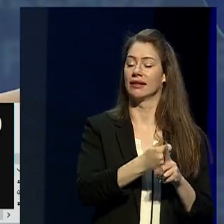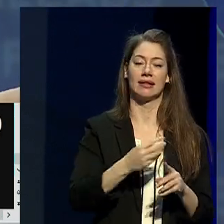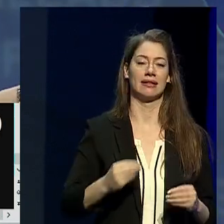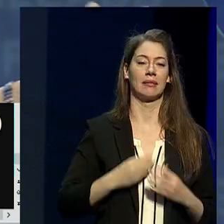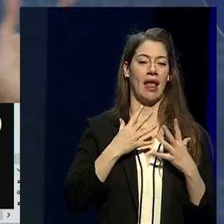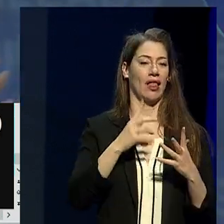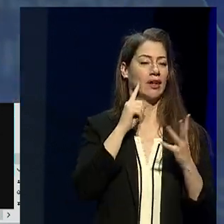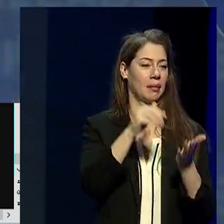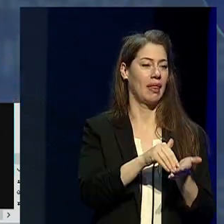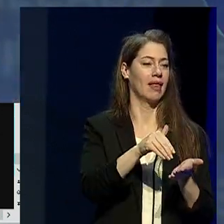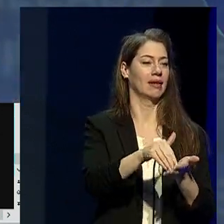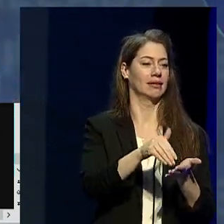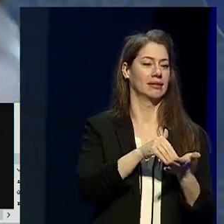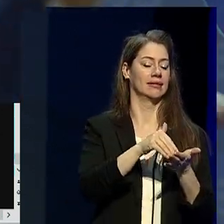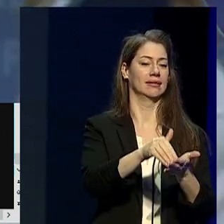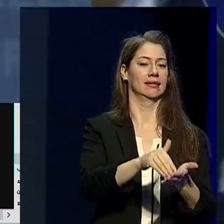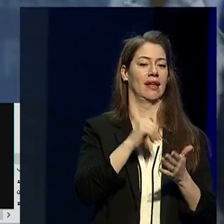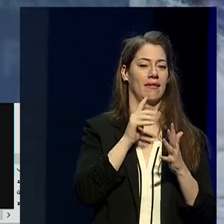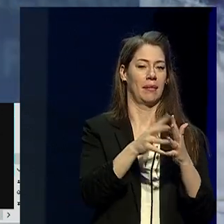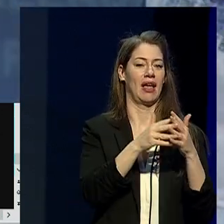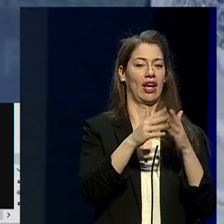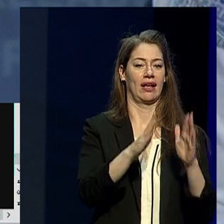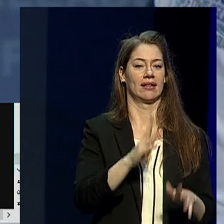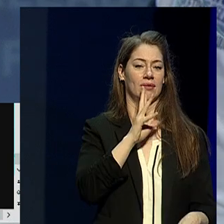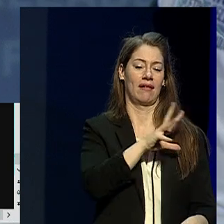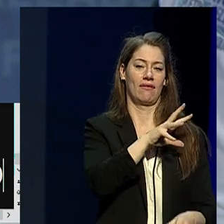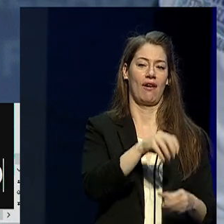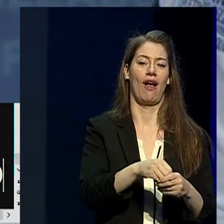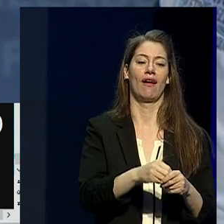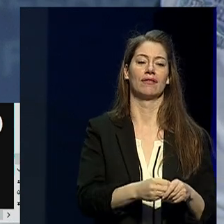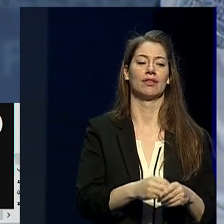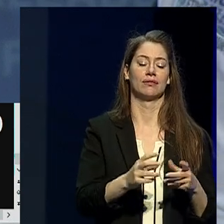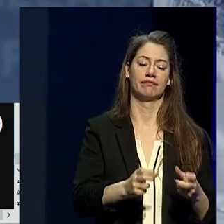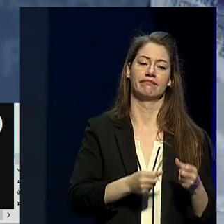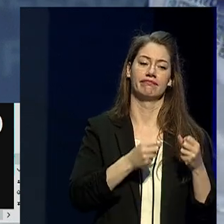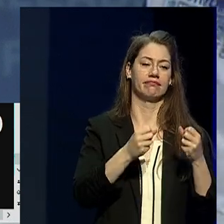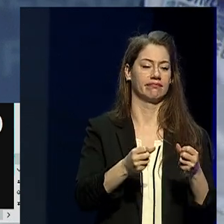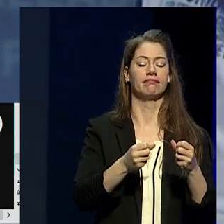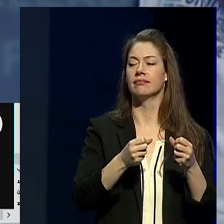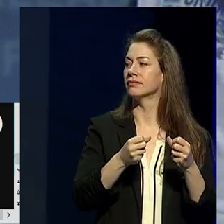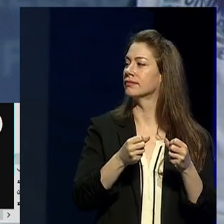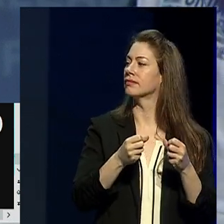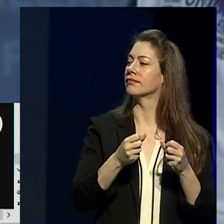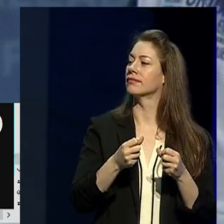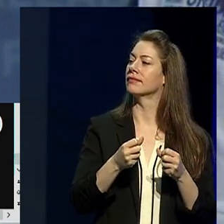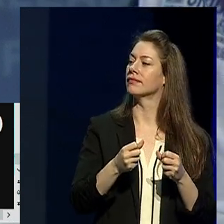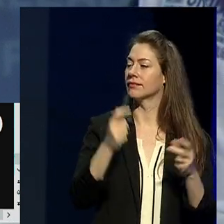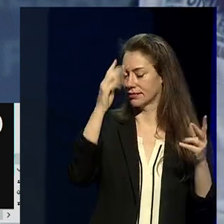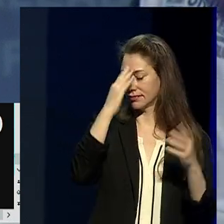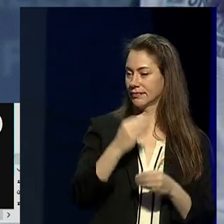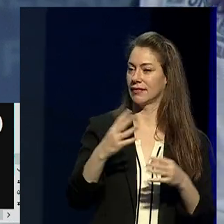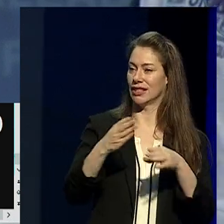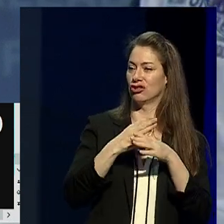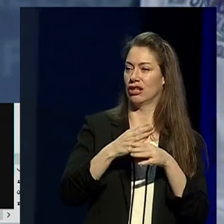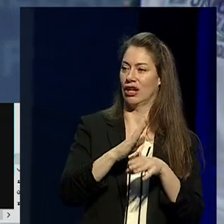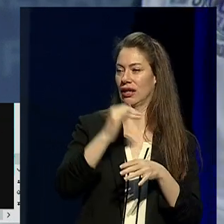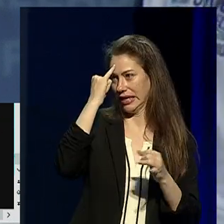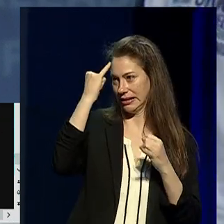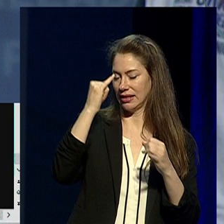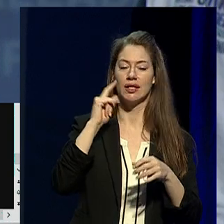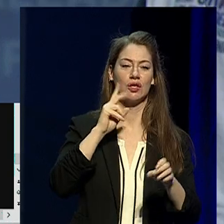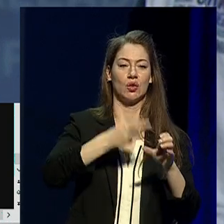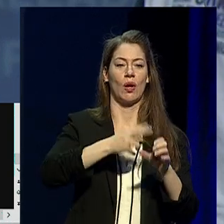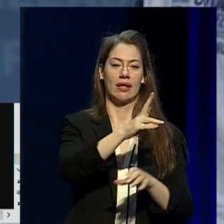millions of Americans to get engaged, to stand up, have their voice heard, and join his